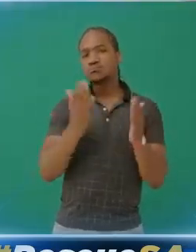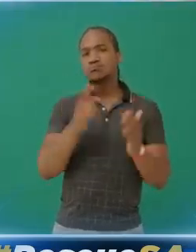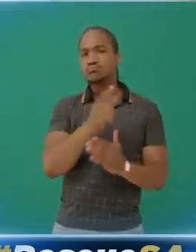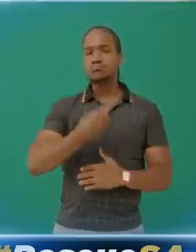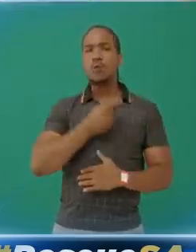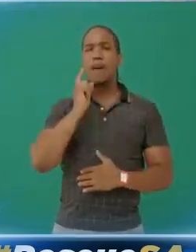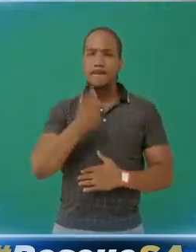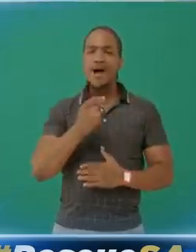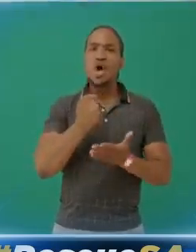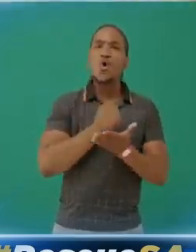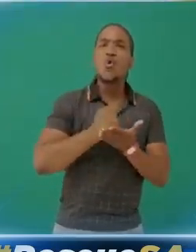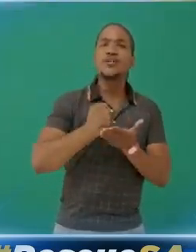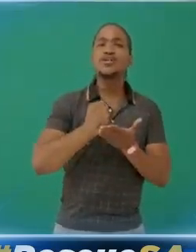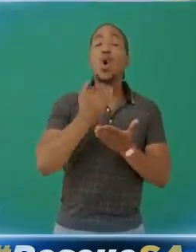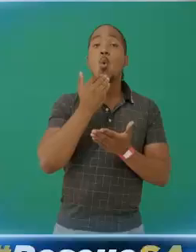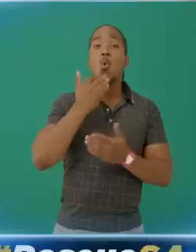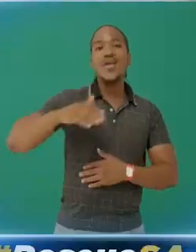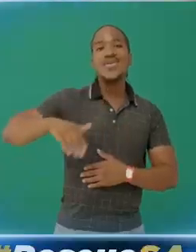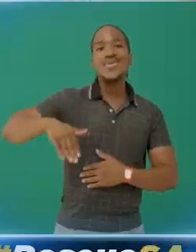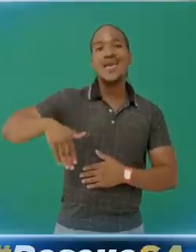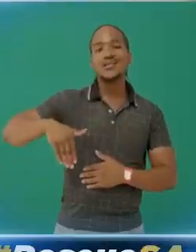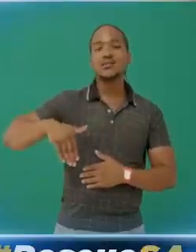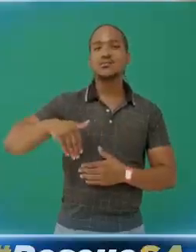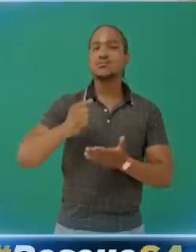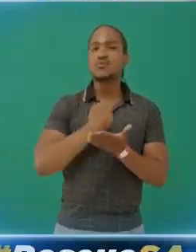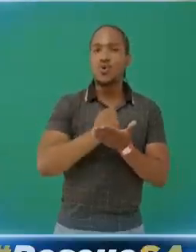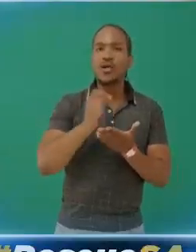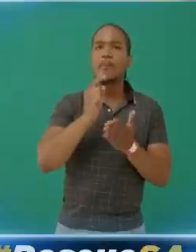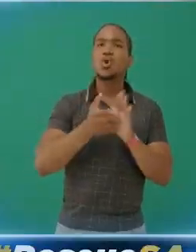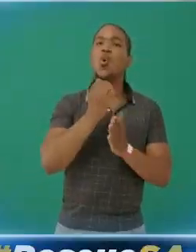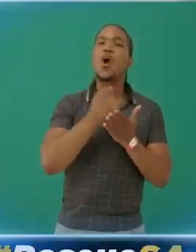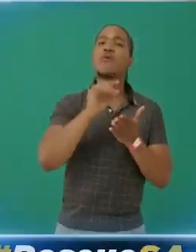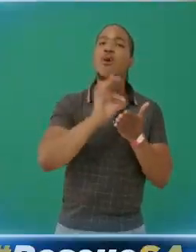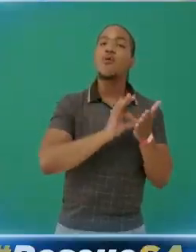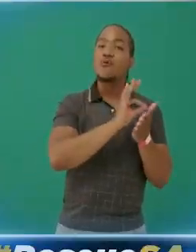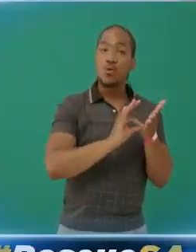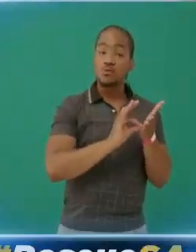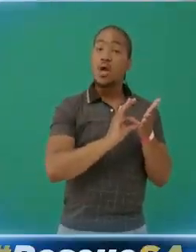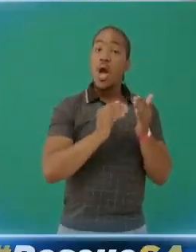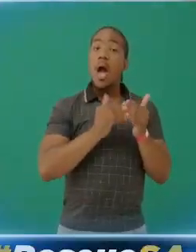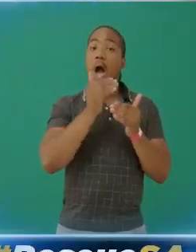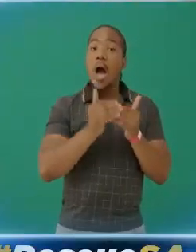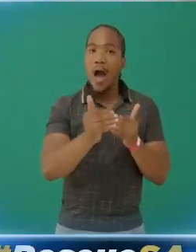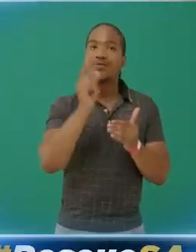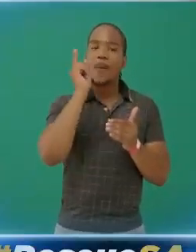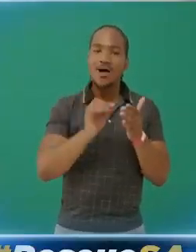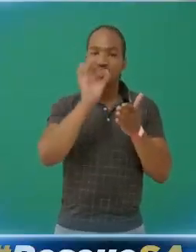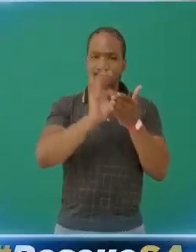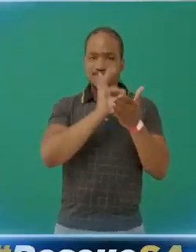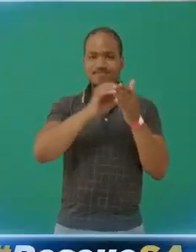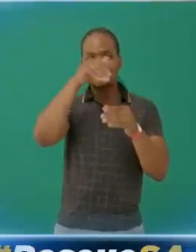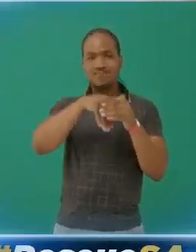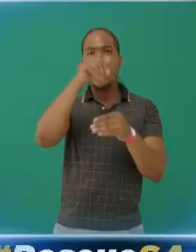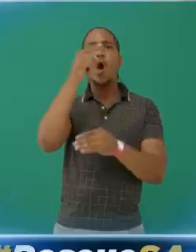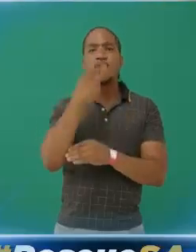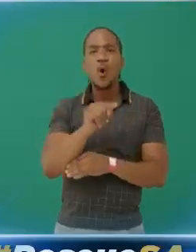vote. All those that are not registered should go and register to vote. And thereafter, they should then vote for the DA. I mean, the DA has a